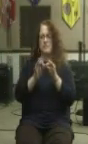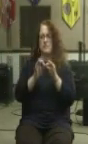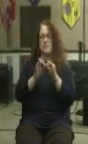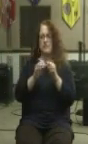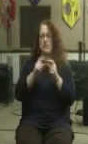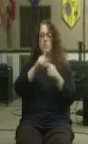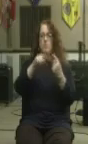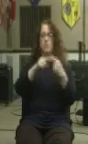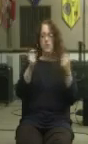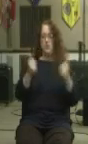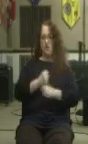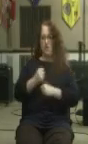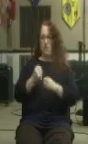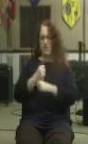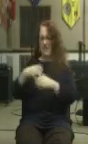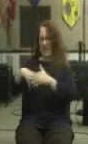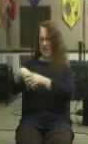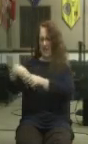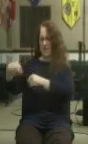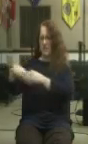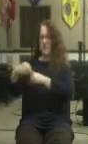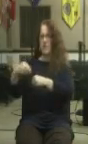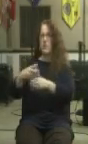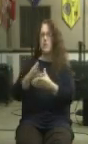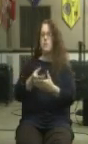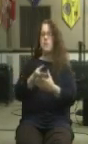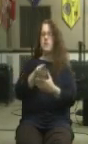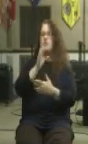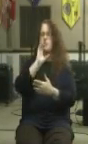term. When you're cold